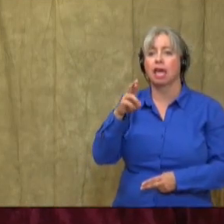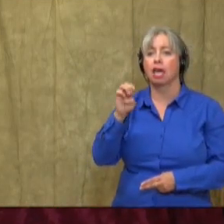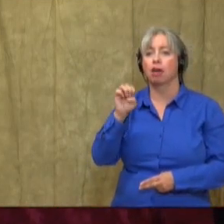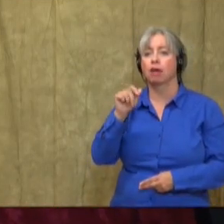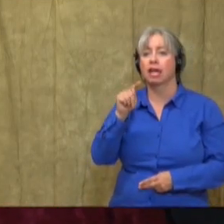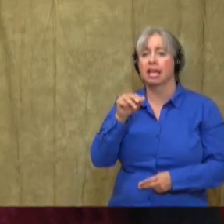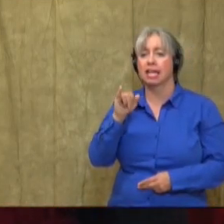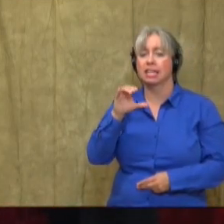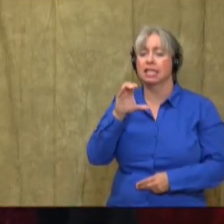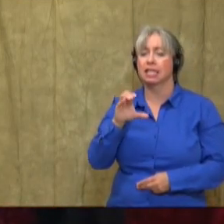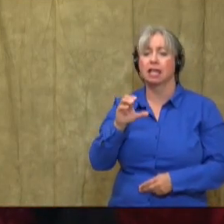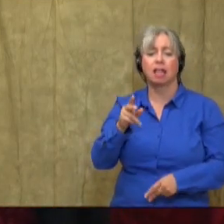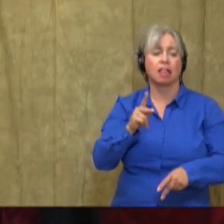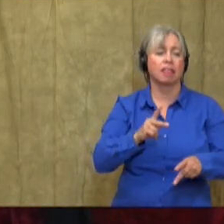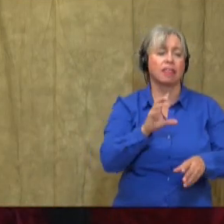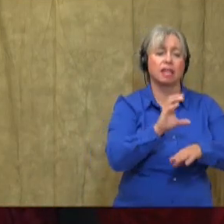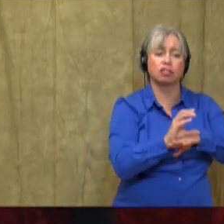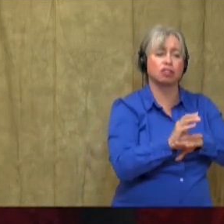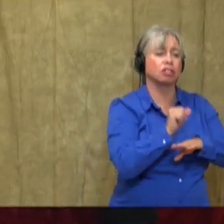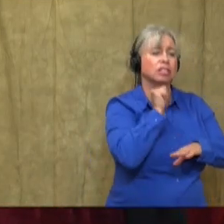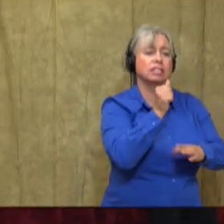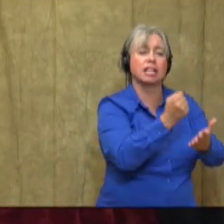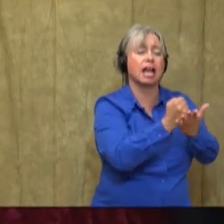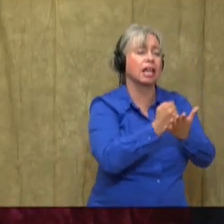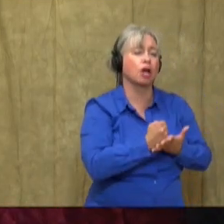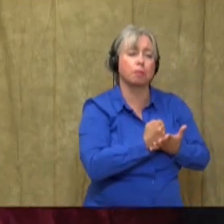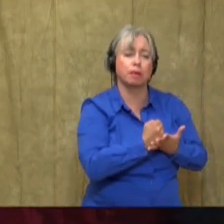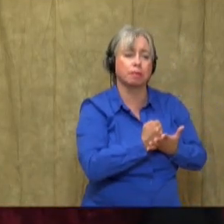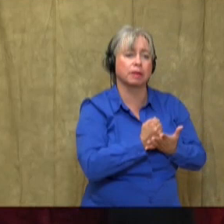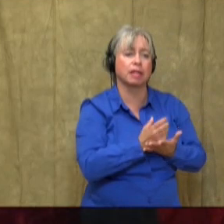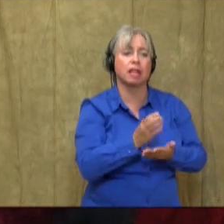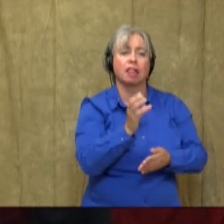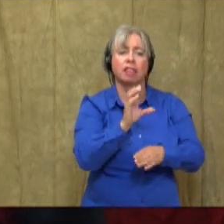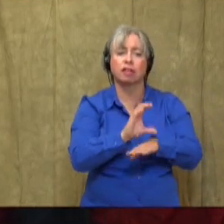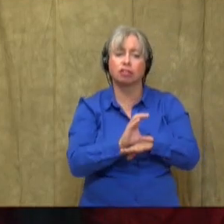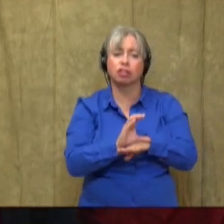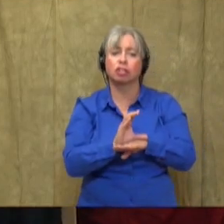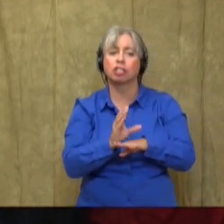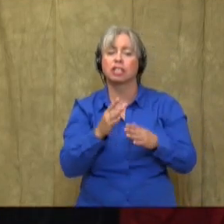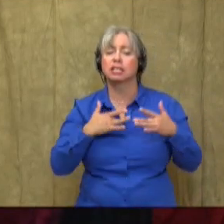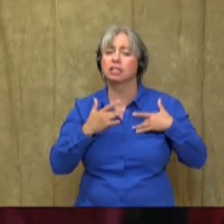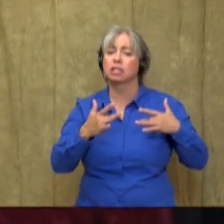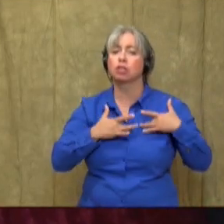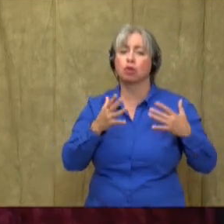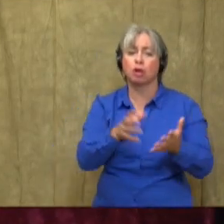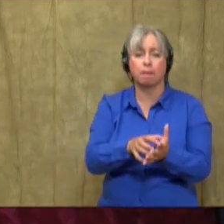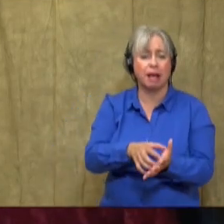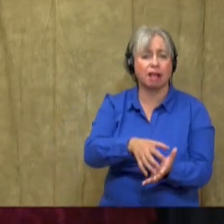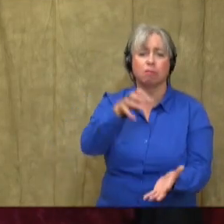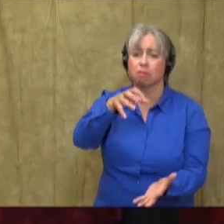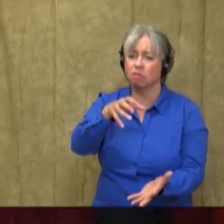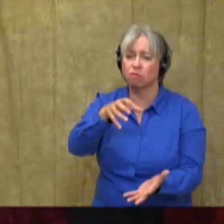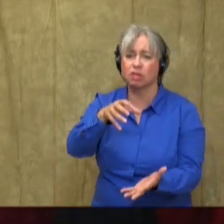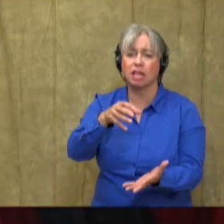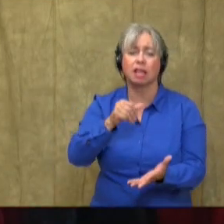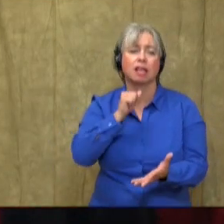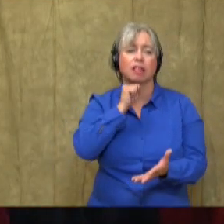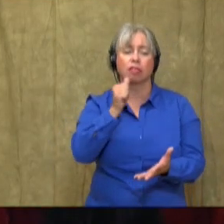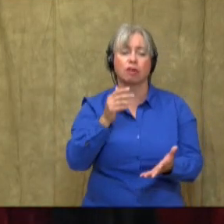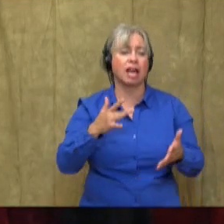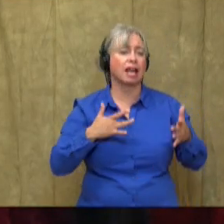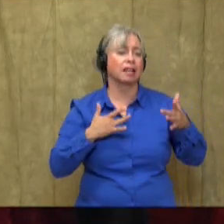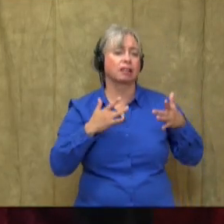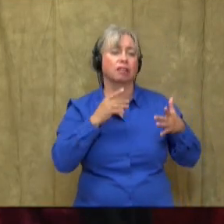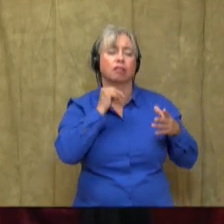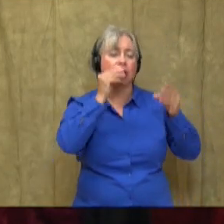isn't serving my needs anymore. The church is more worried about their own wealth and what's going on with them. They're not worried about teaching the words of Jesus